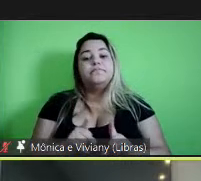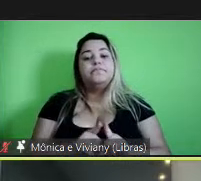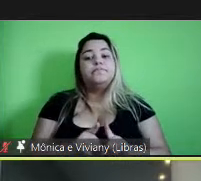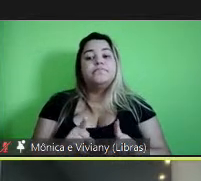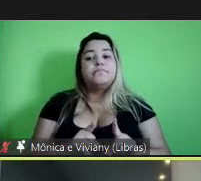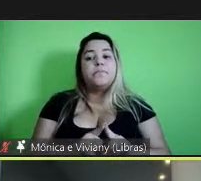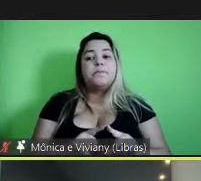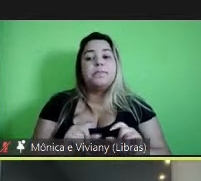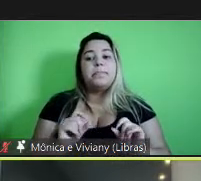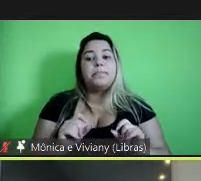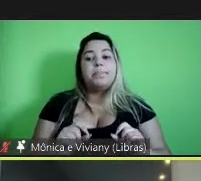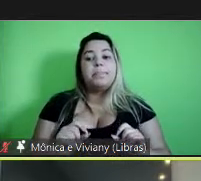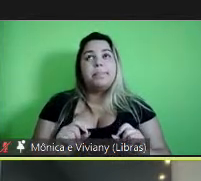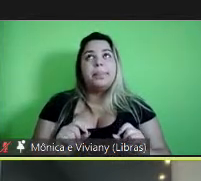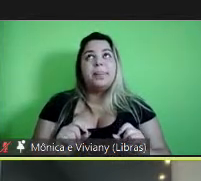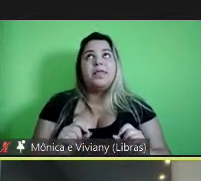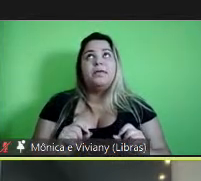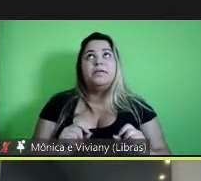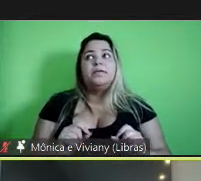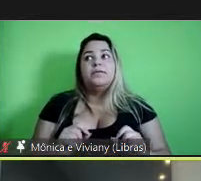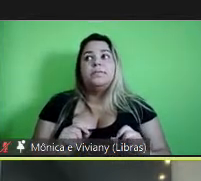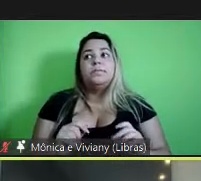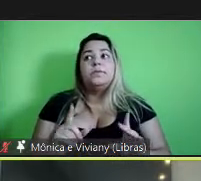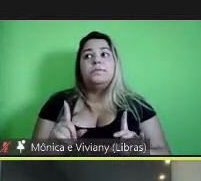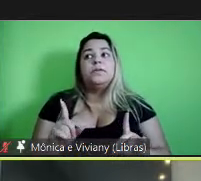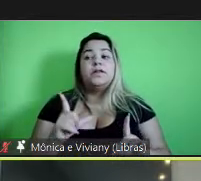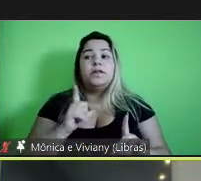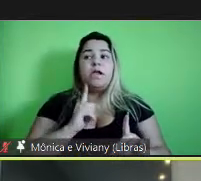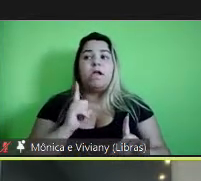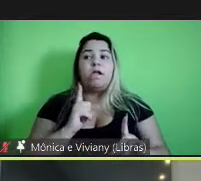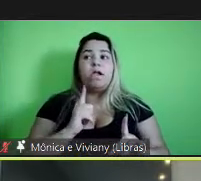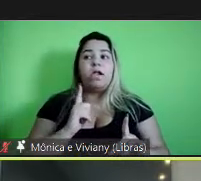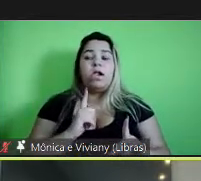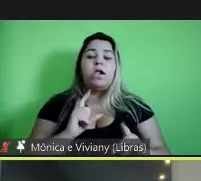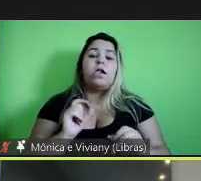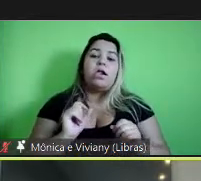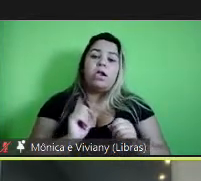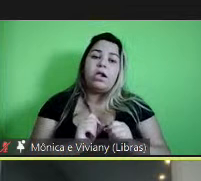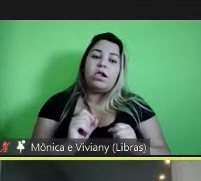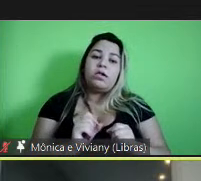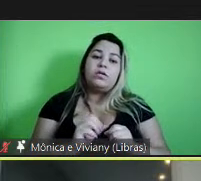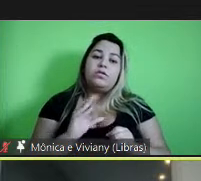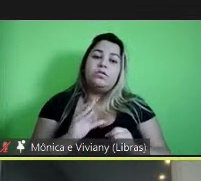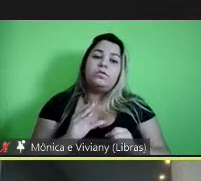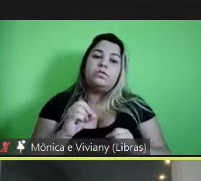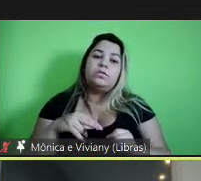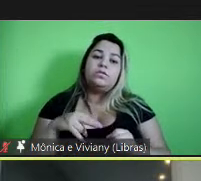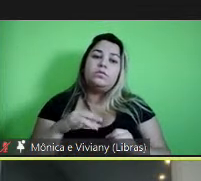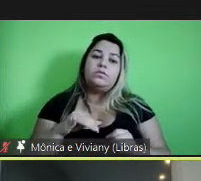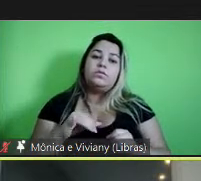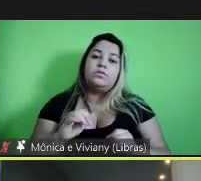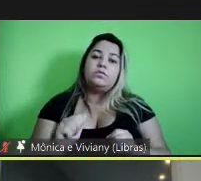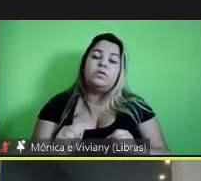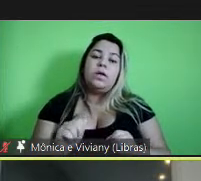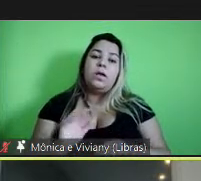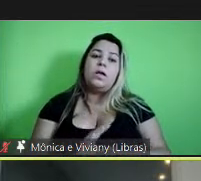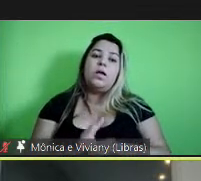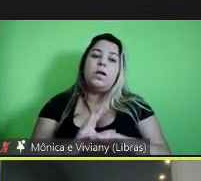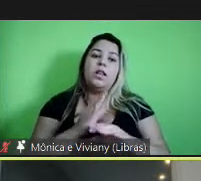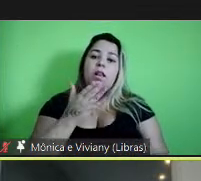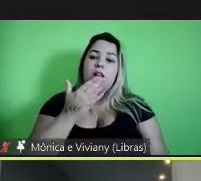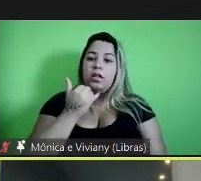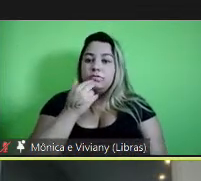nutritional security here in Curitiba. And I'm also part of a CONSEA, which is